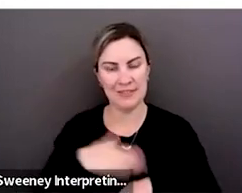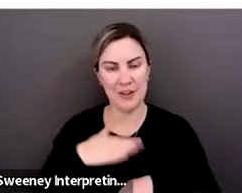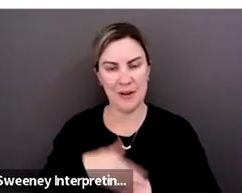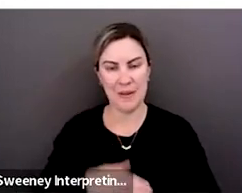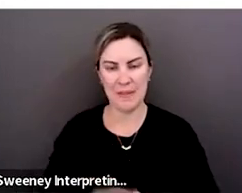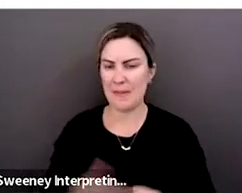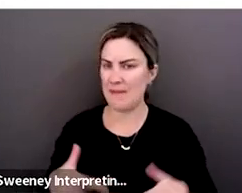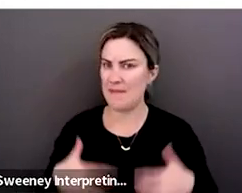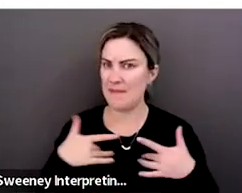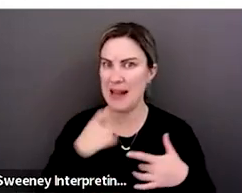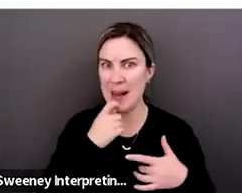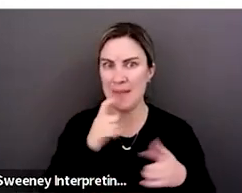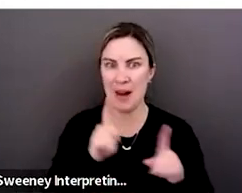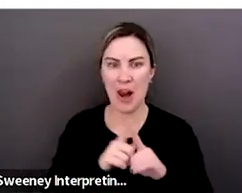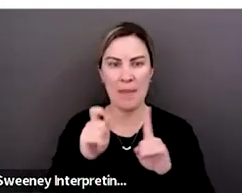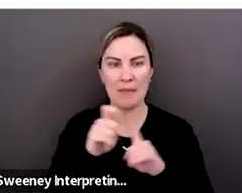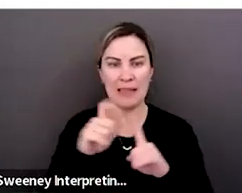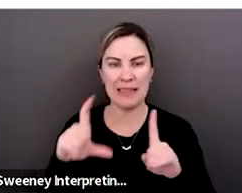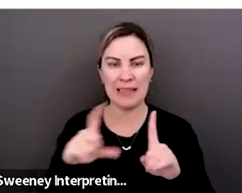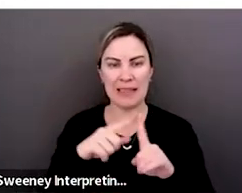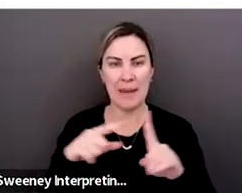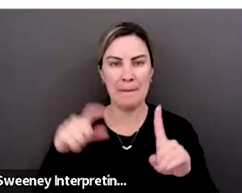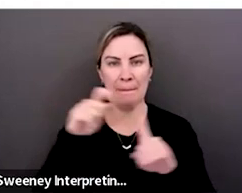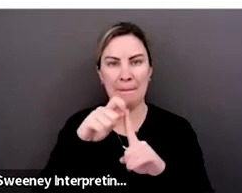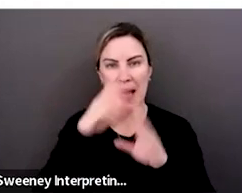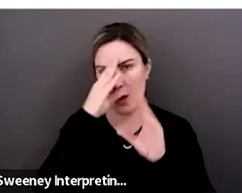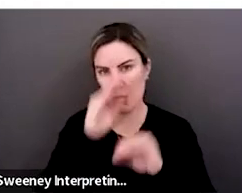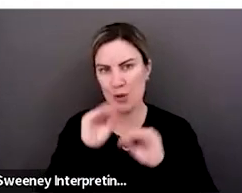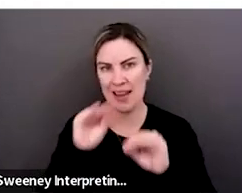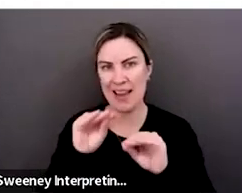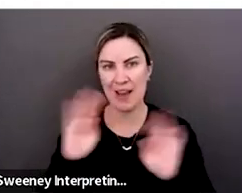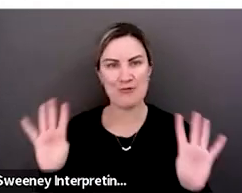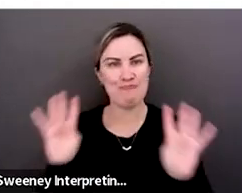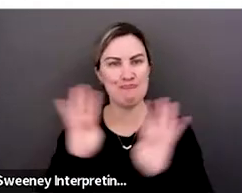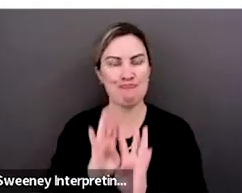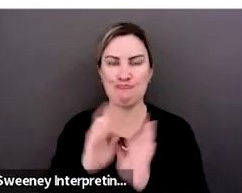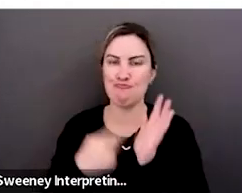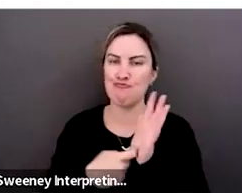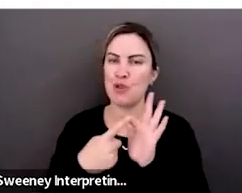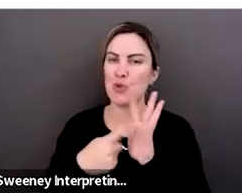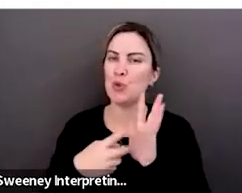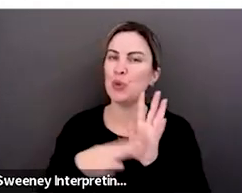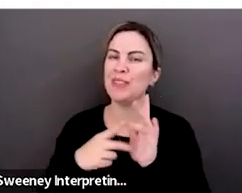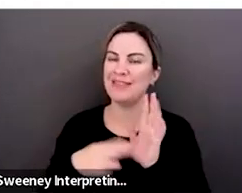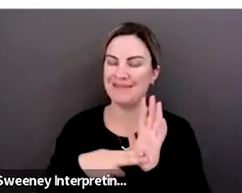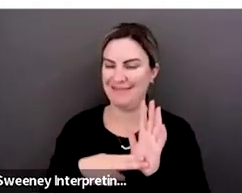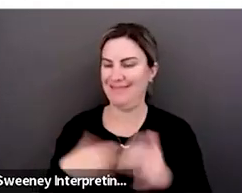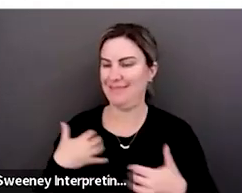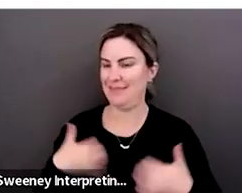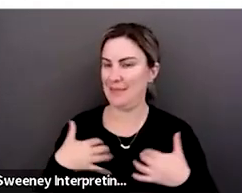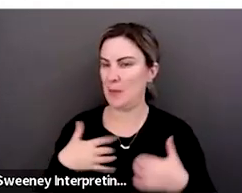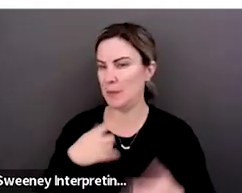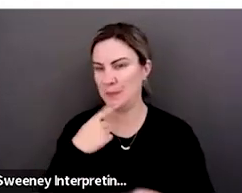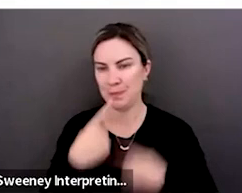little bit like a PSEP education reunion today, so I'm really excited to facilitate this section of